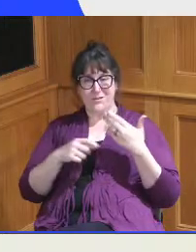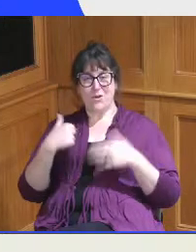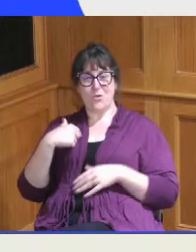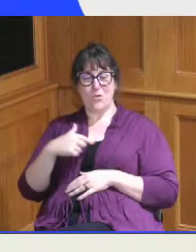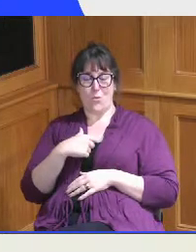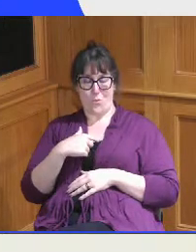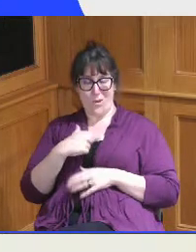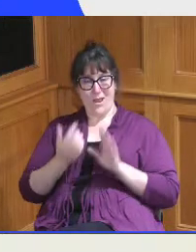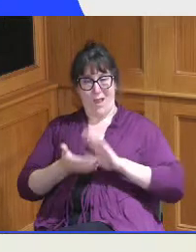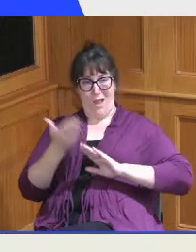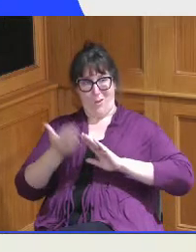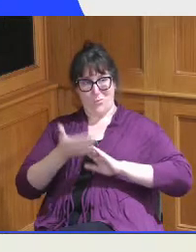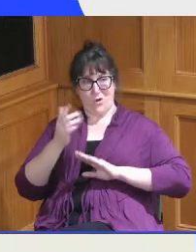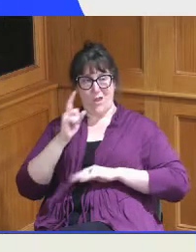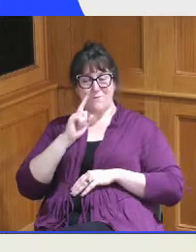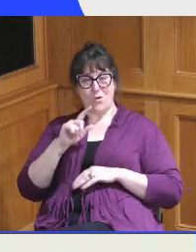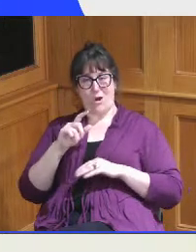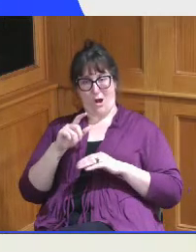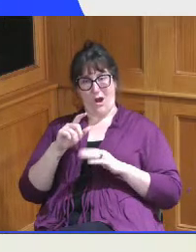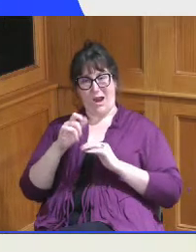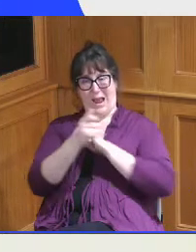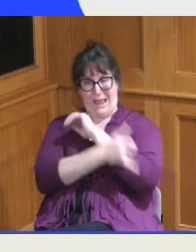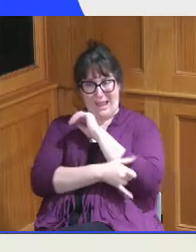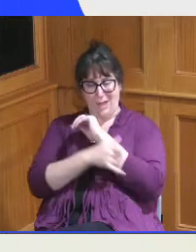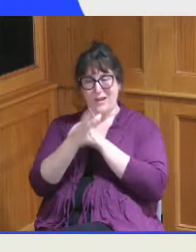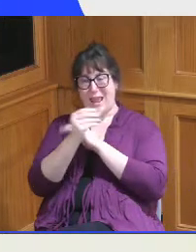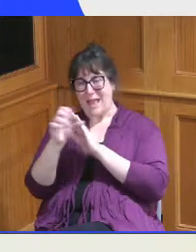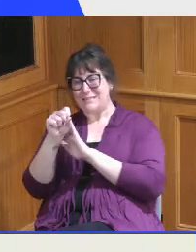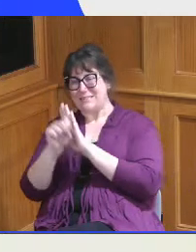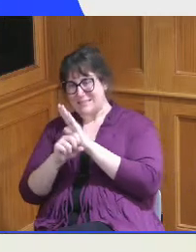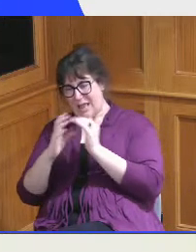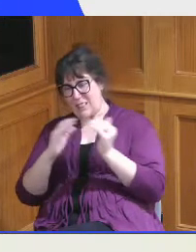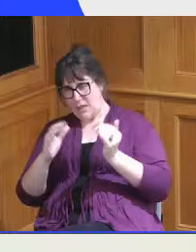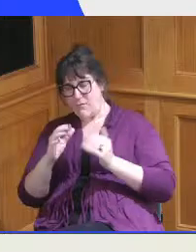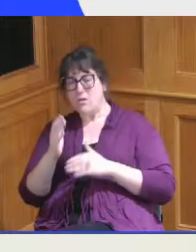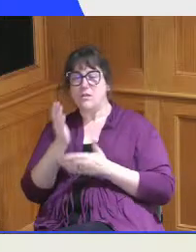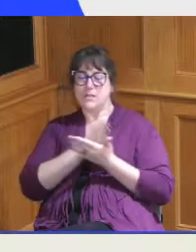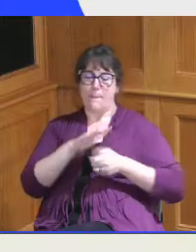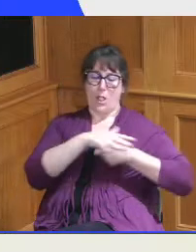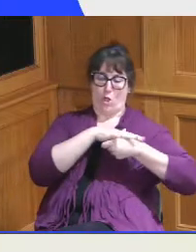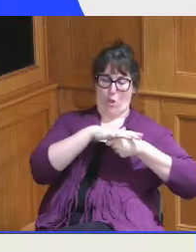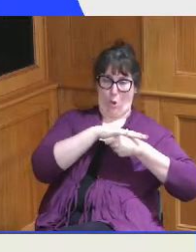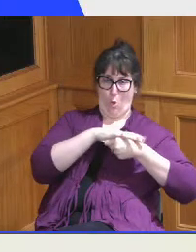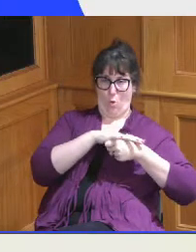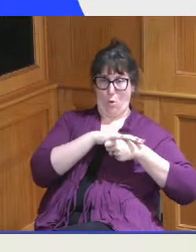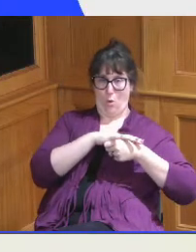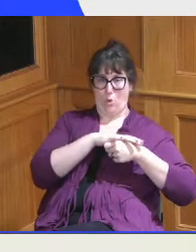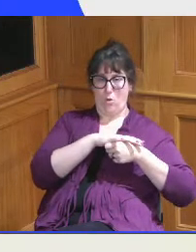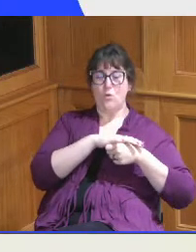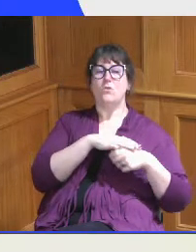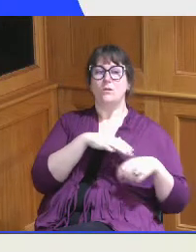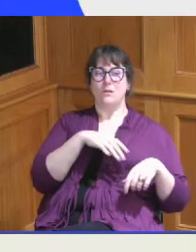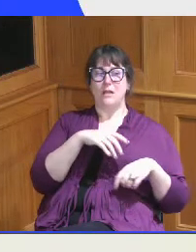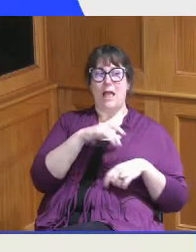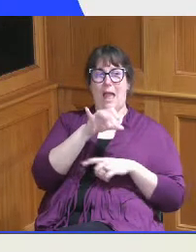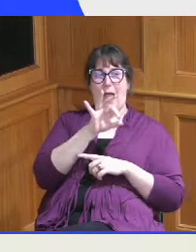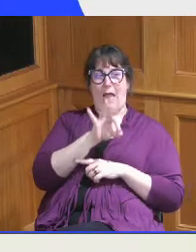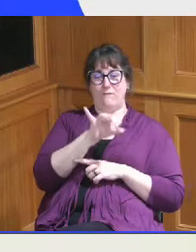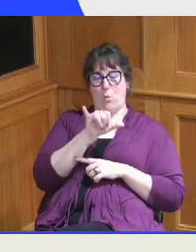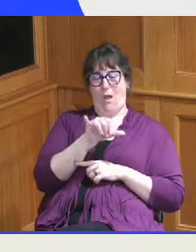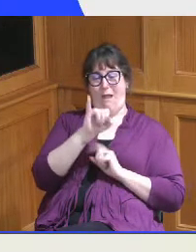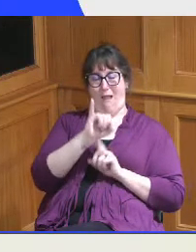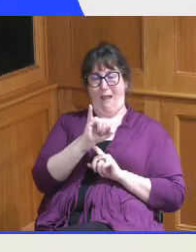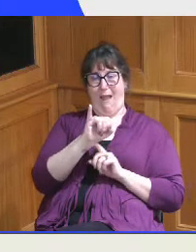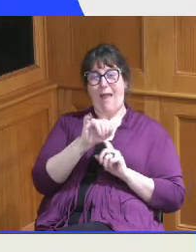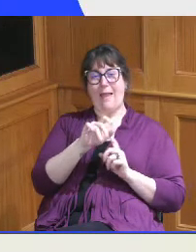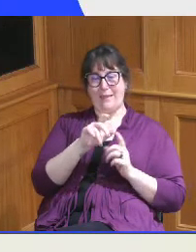county/local level and also on a state level. So some of our local accomplishments is actually our FYI vouchers. So foster